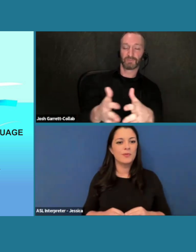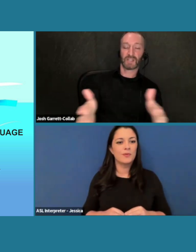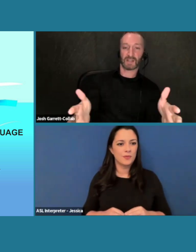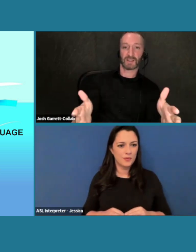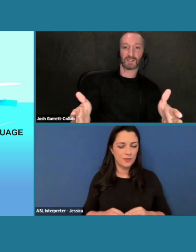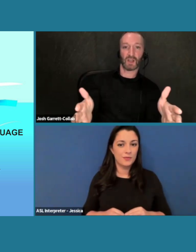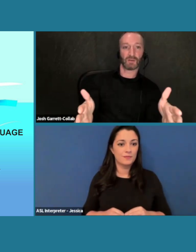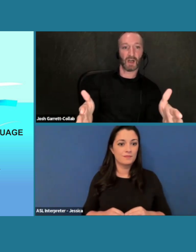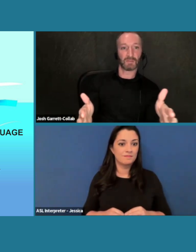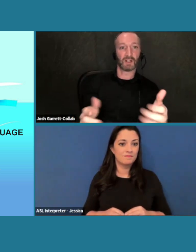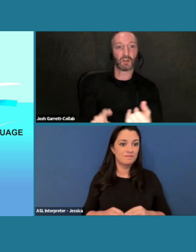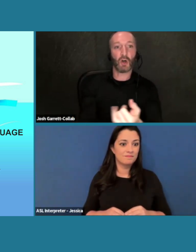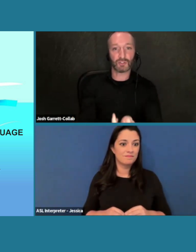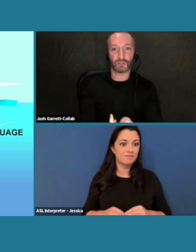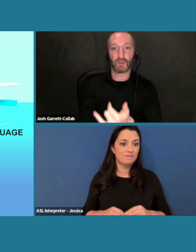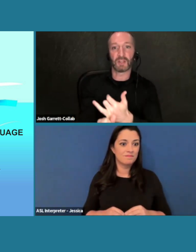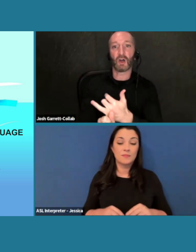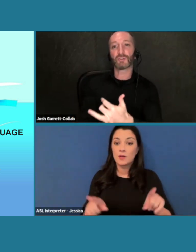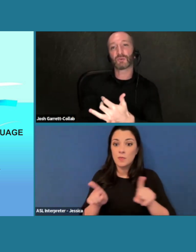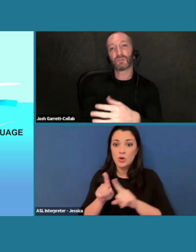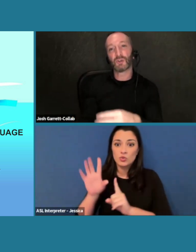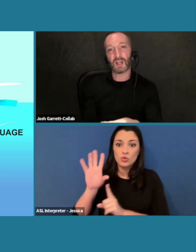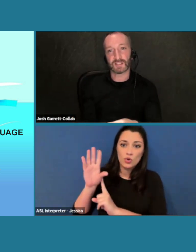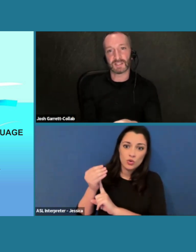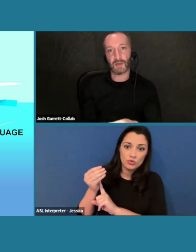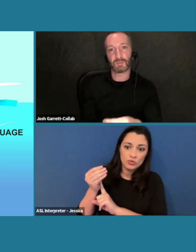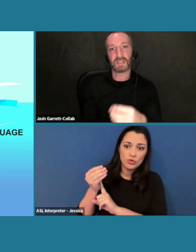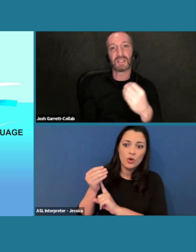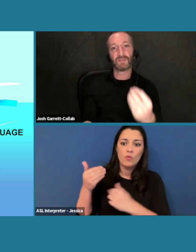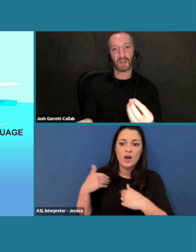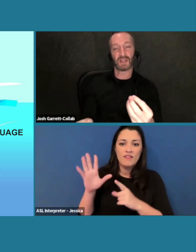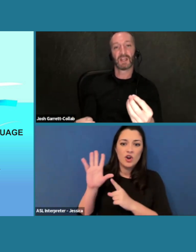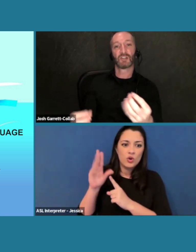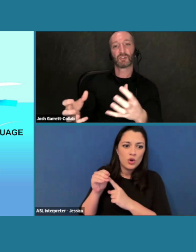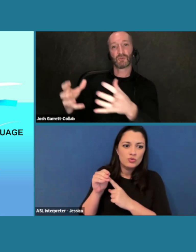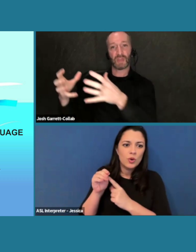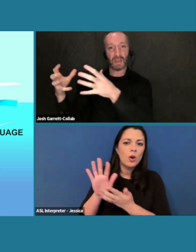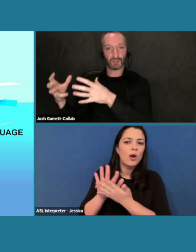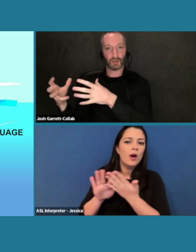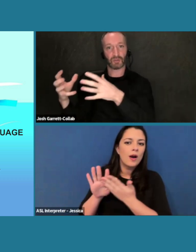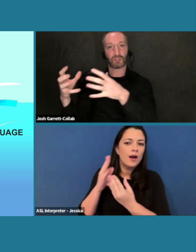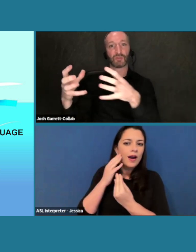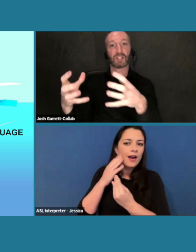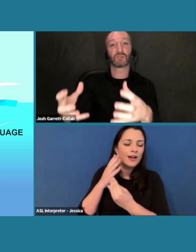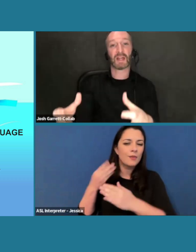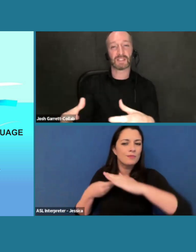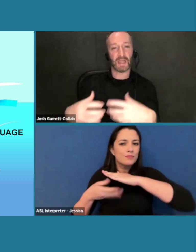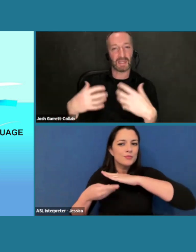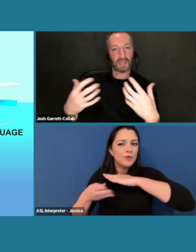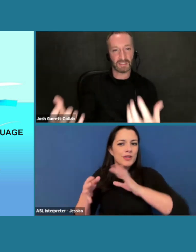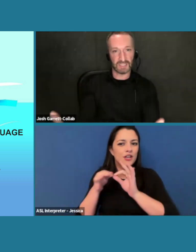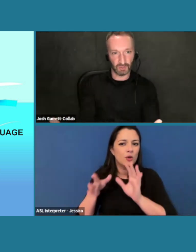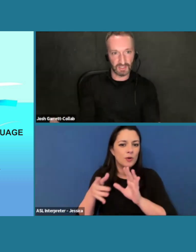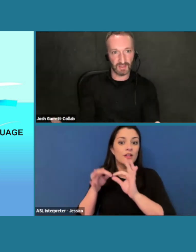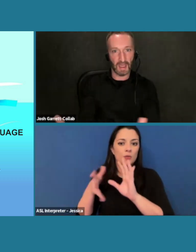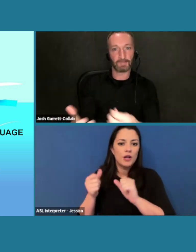Additionally, text that's on the bottom here, culture. There'll be cultural nuances that will be given to that interpreter to really translate